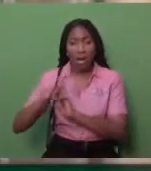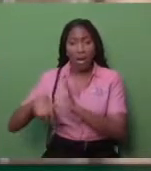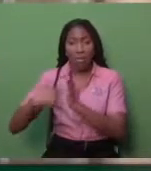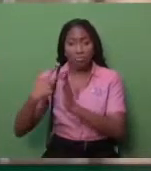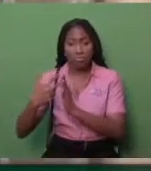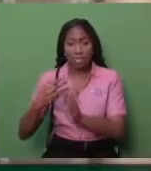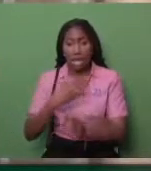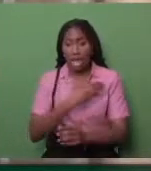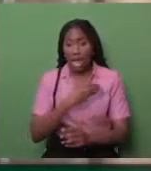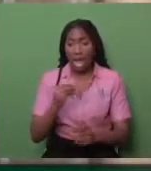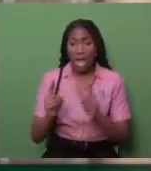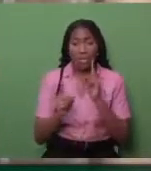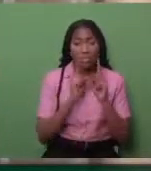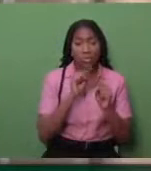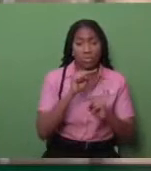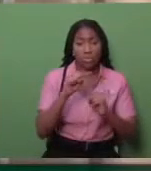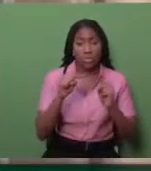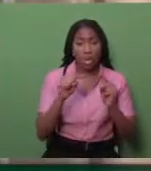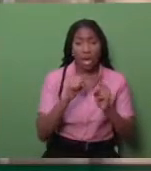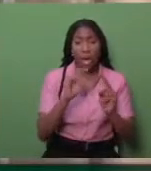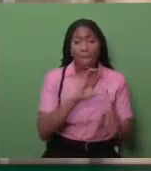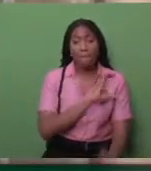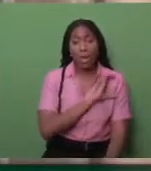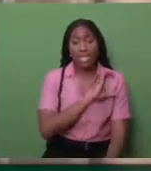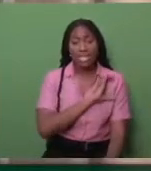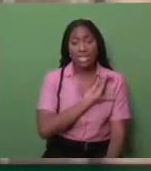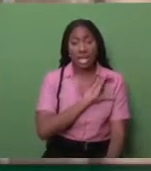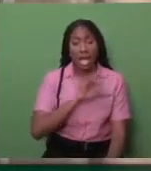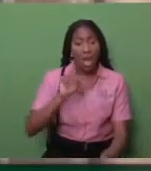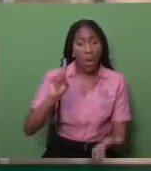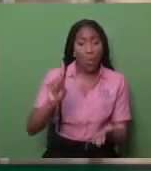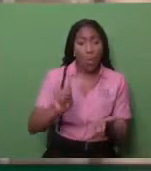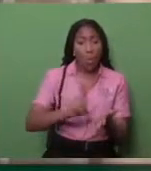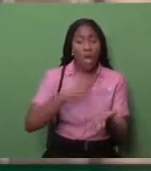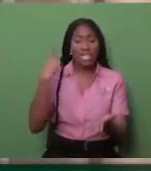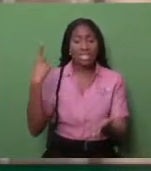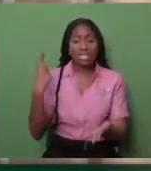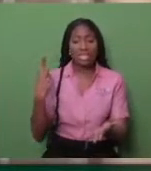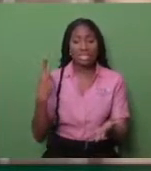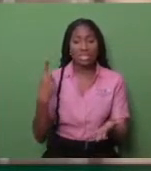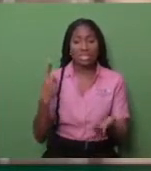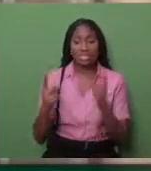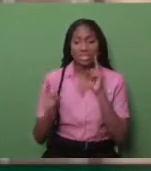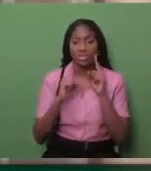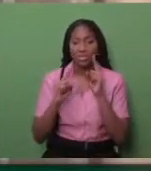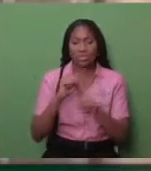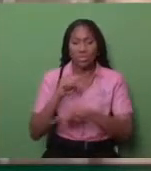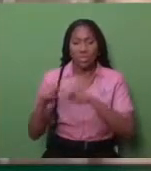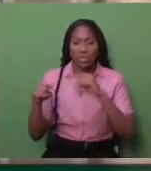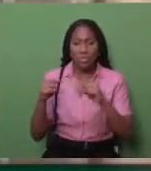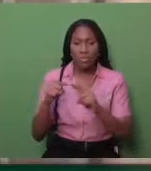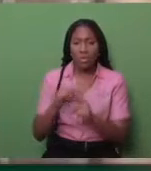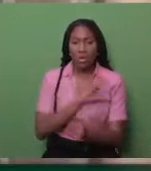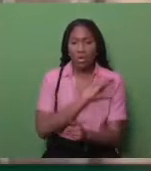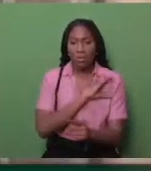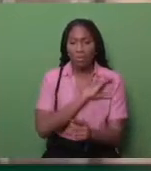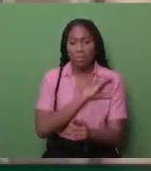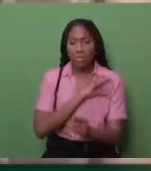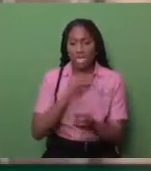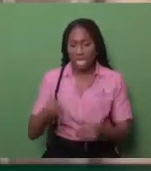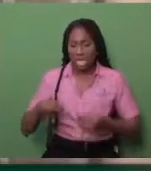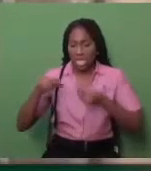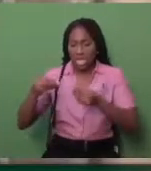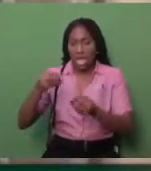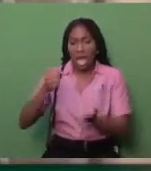Once. And that was only in reference to a police youth club distributing hampers. And this at a time when